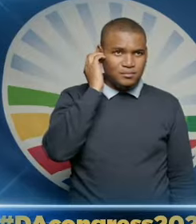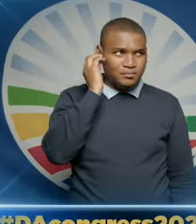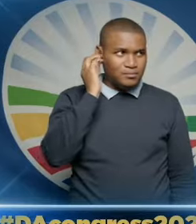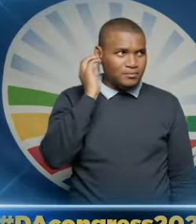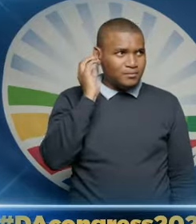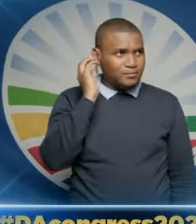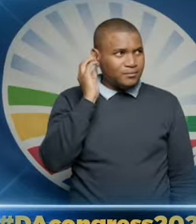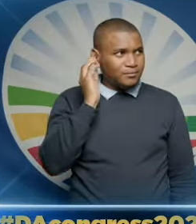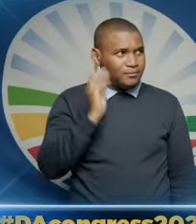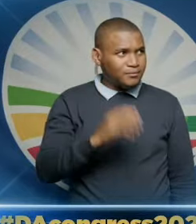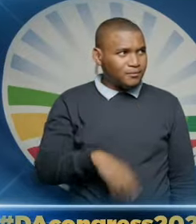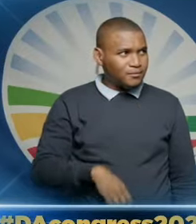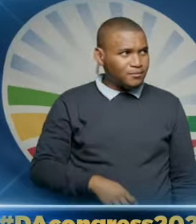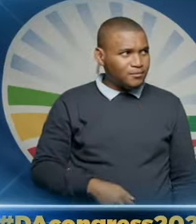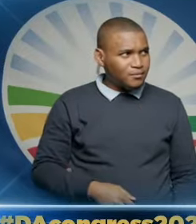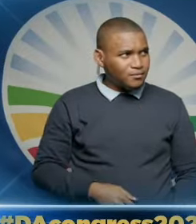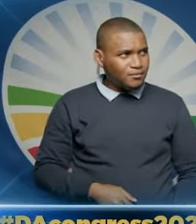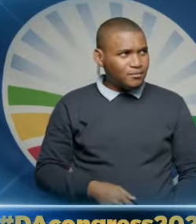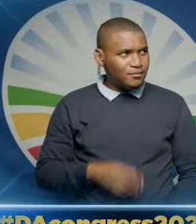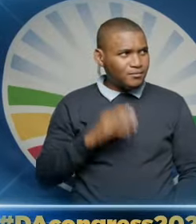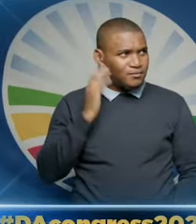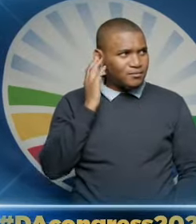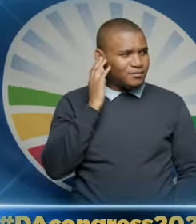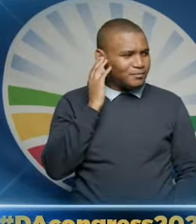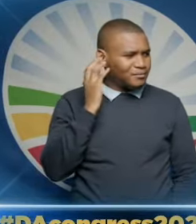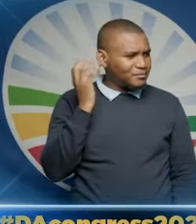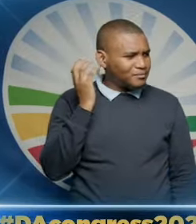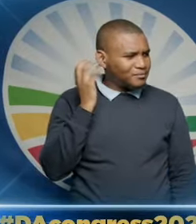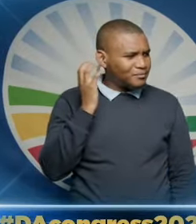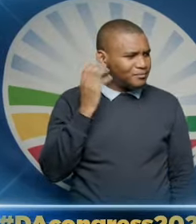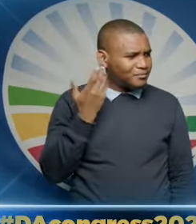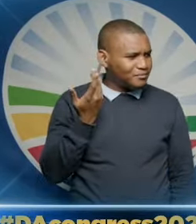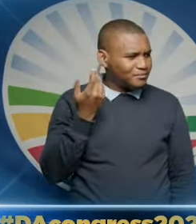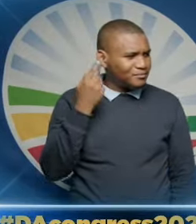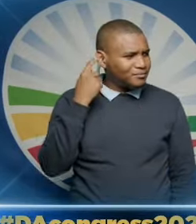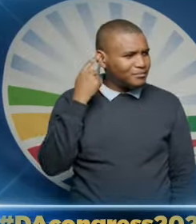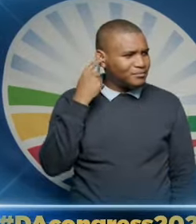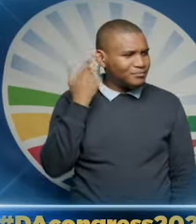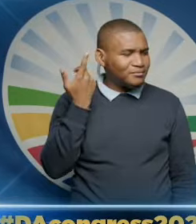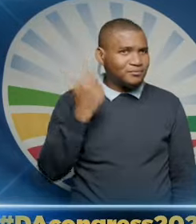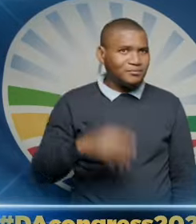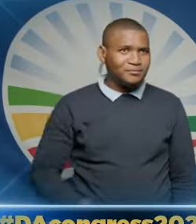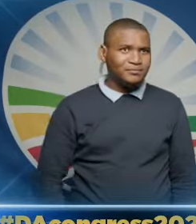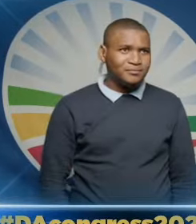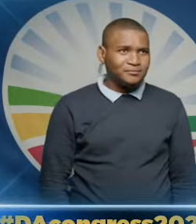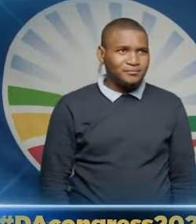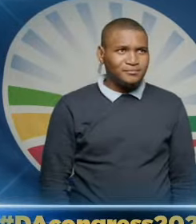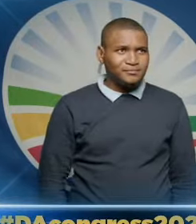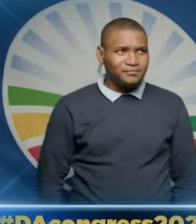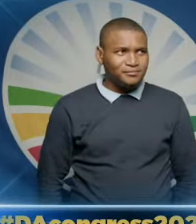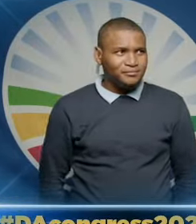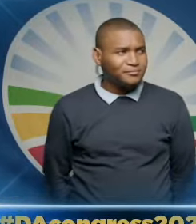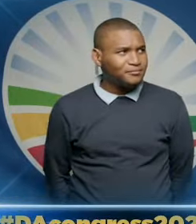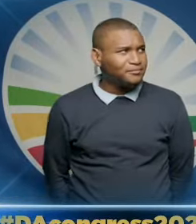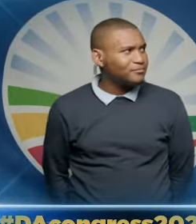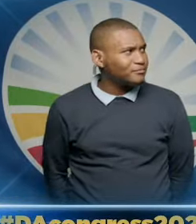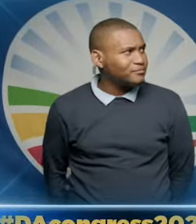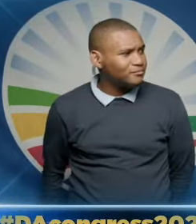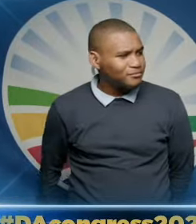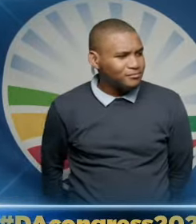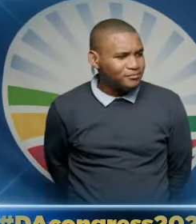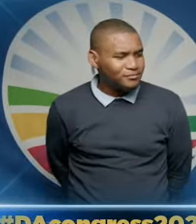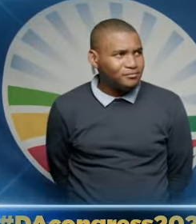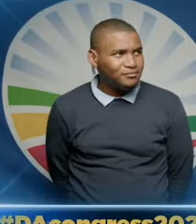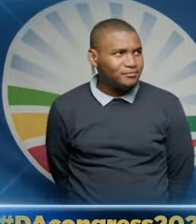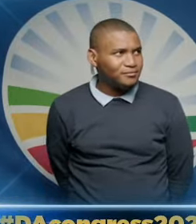a personality cult. We all have members who have agency of their own. We have ideas that we want to discuss with one another. We have resolutions we